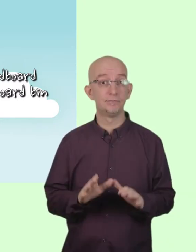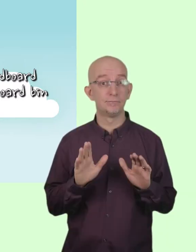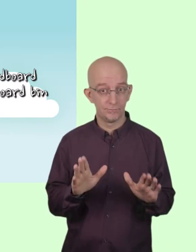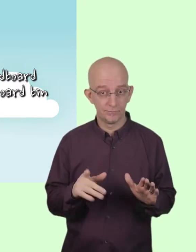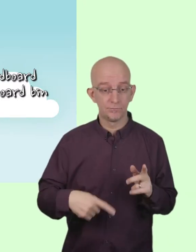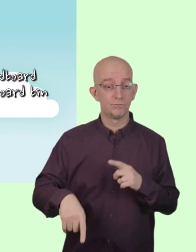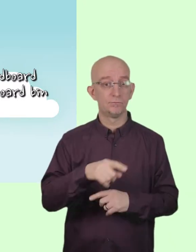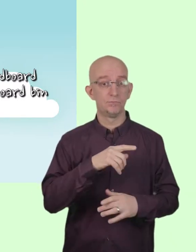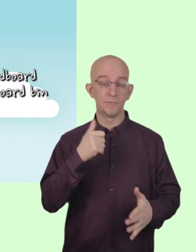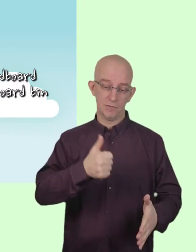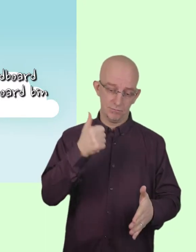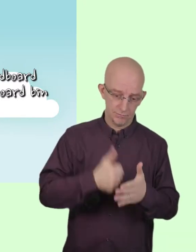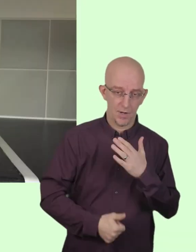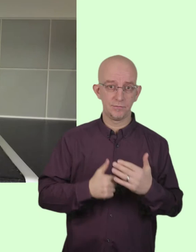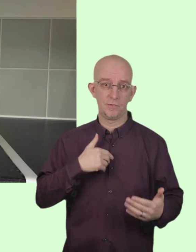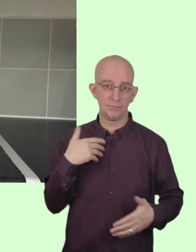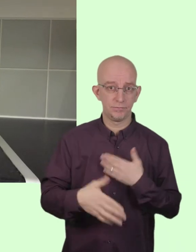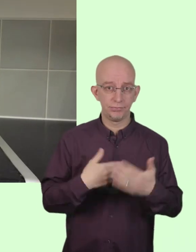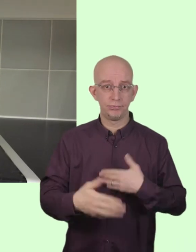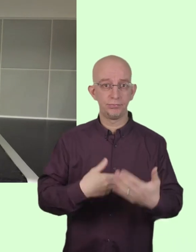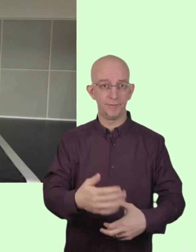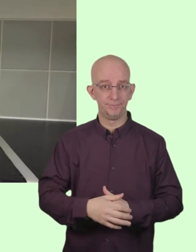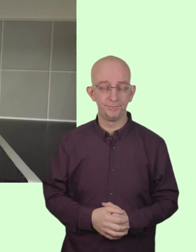with that, we were off.